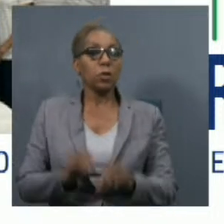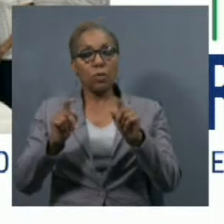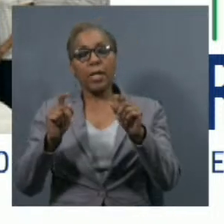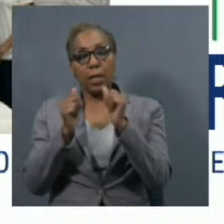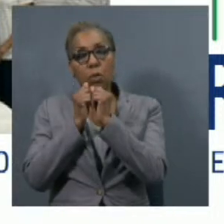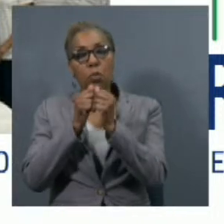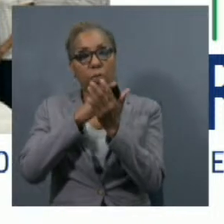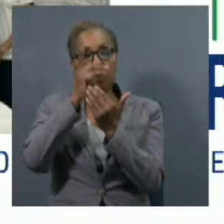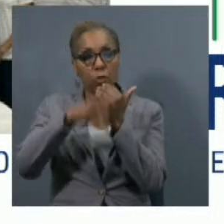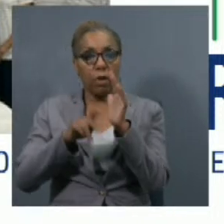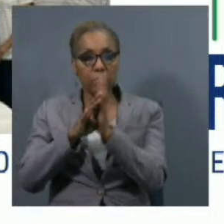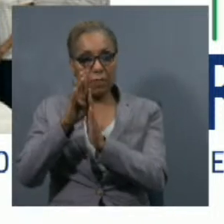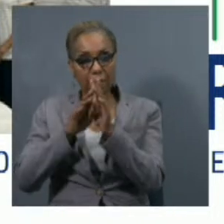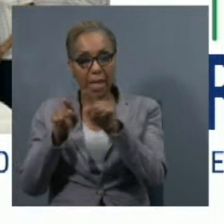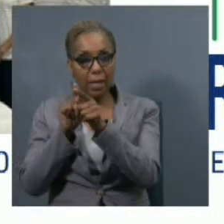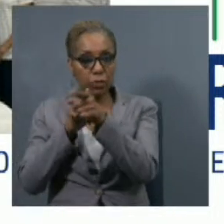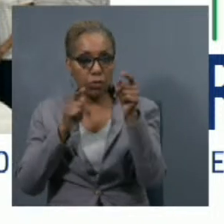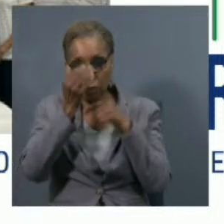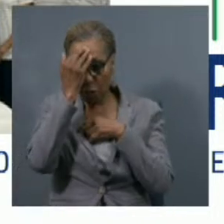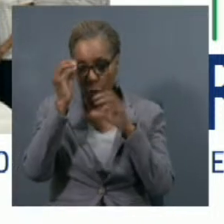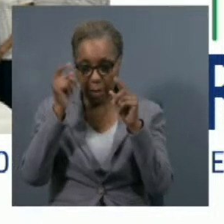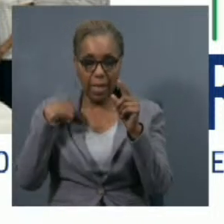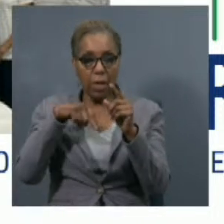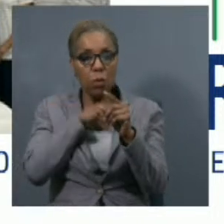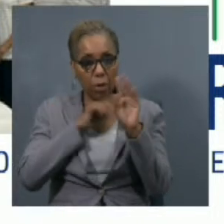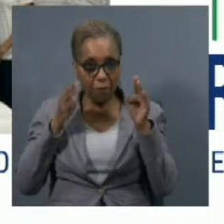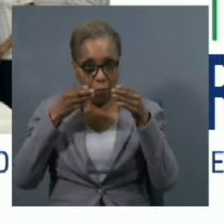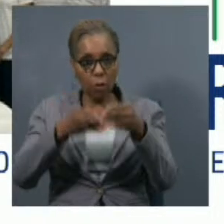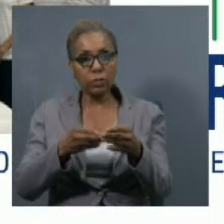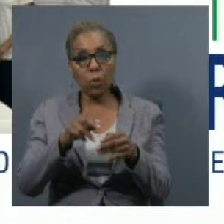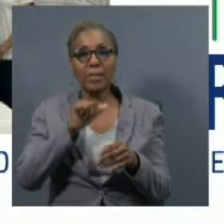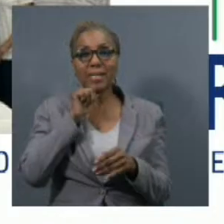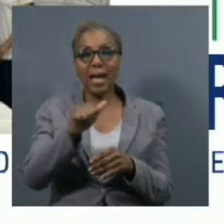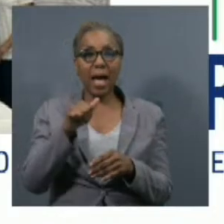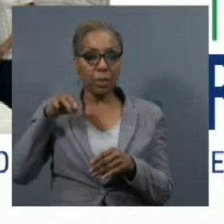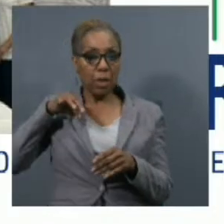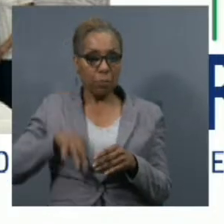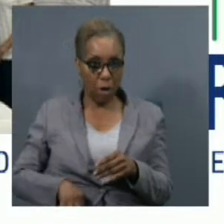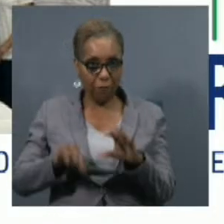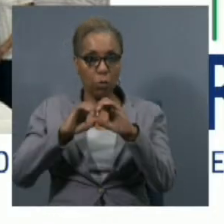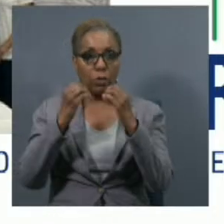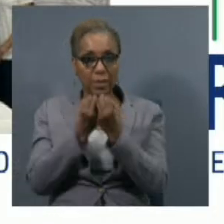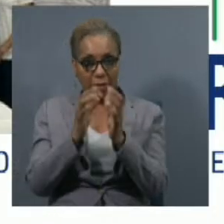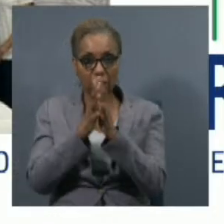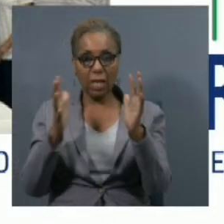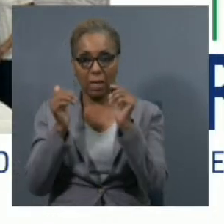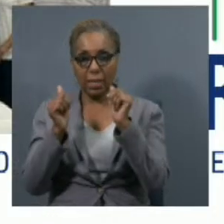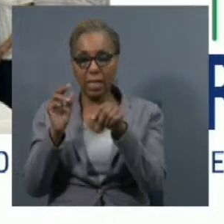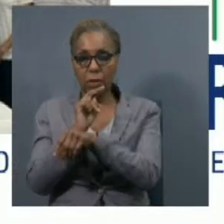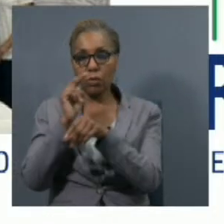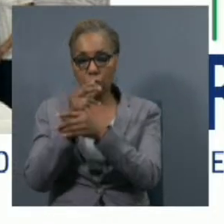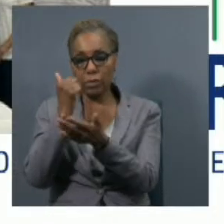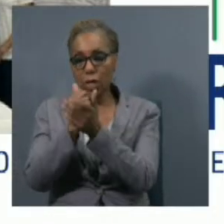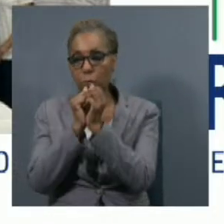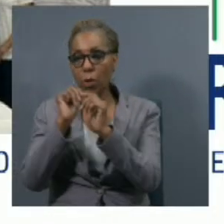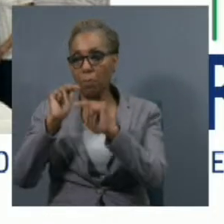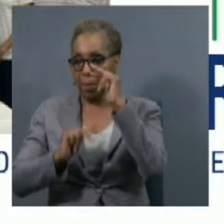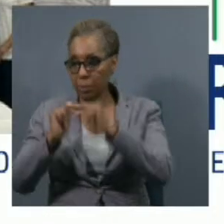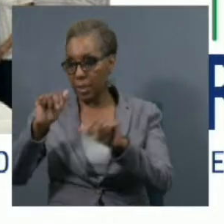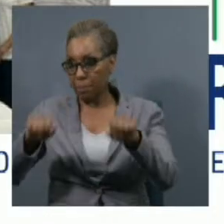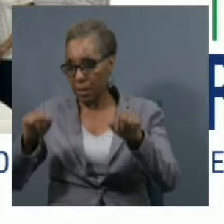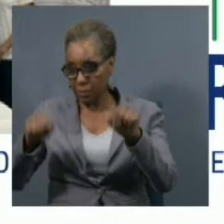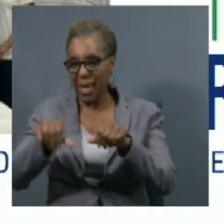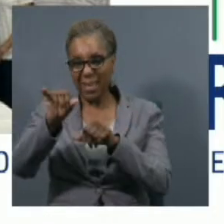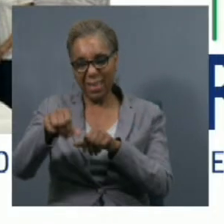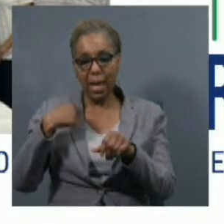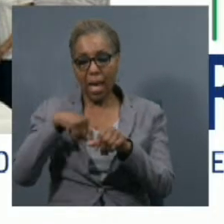With program development, as you know, we work primarily with nonprofit organizations. A lot of them could use help with building capacity, and that's what